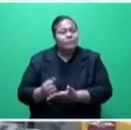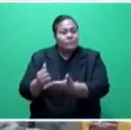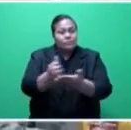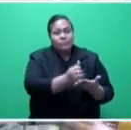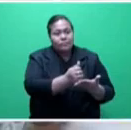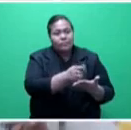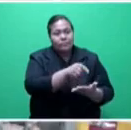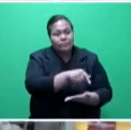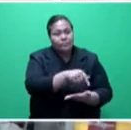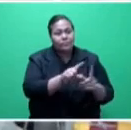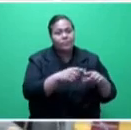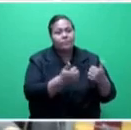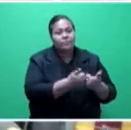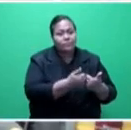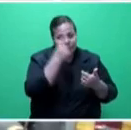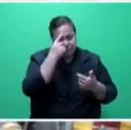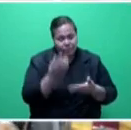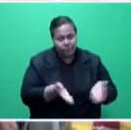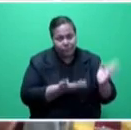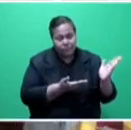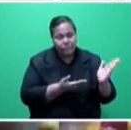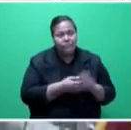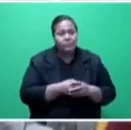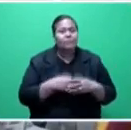support that has actually been given to this motion, so there are many parts